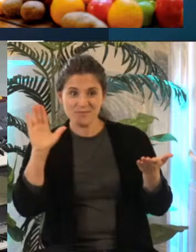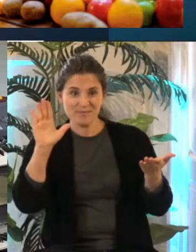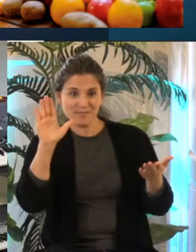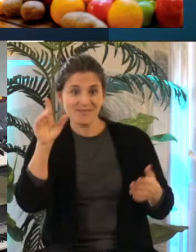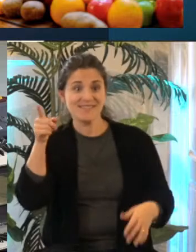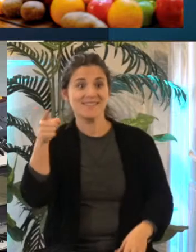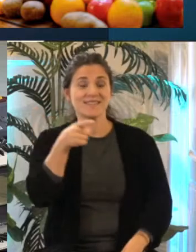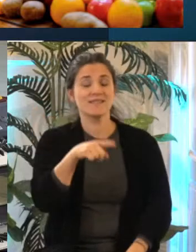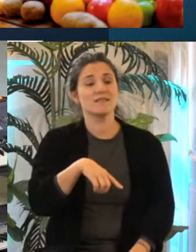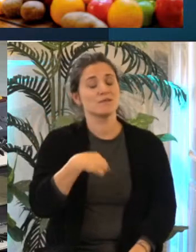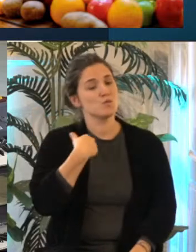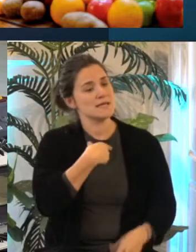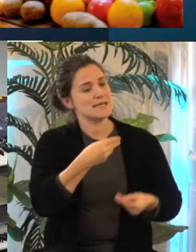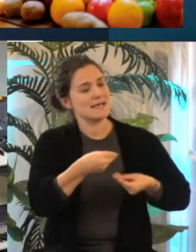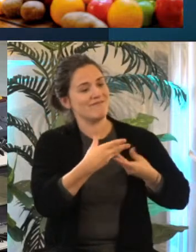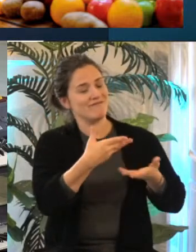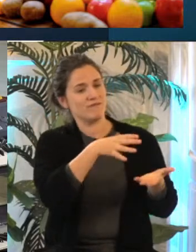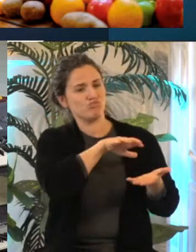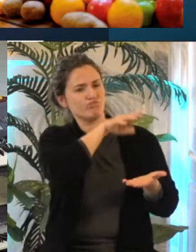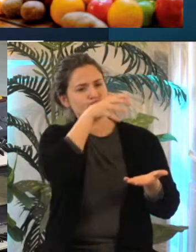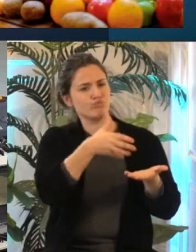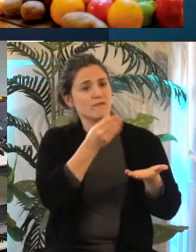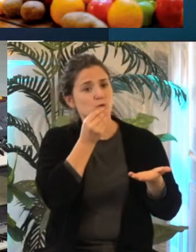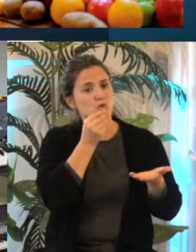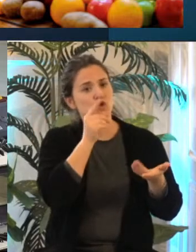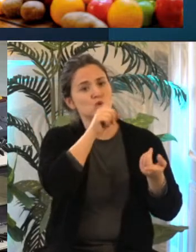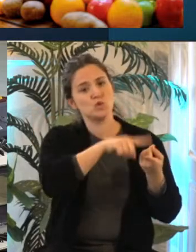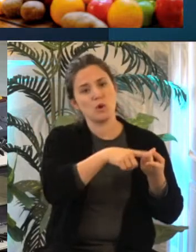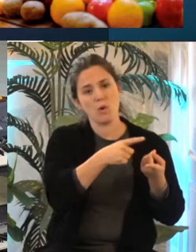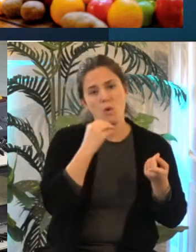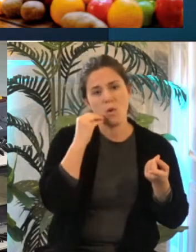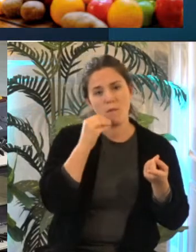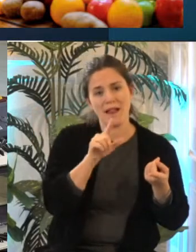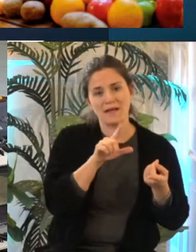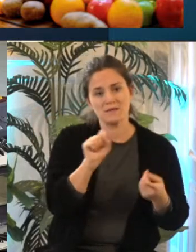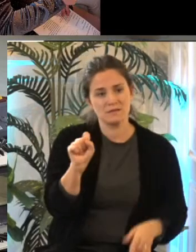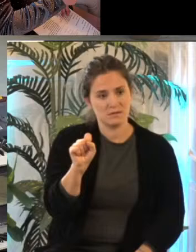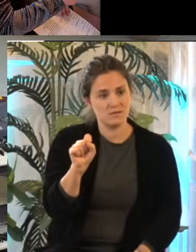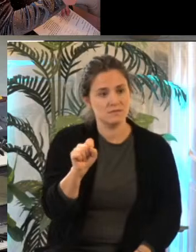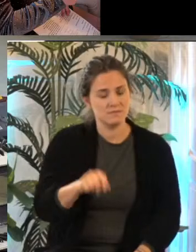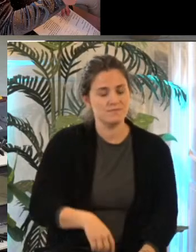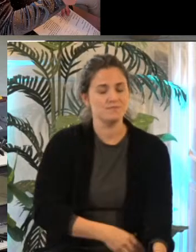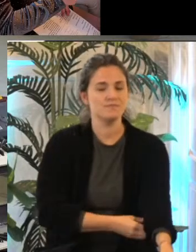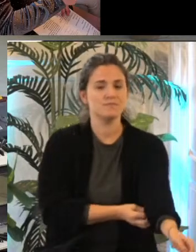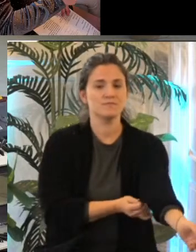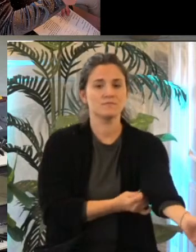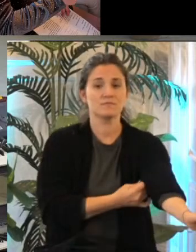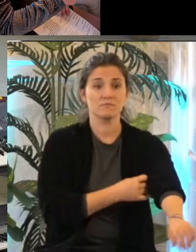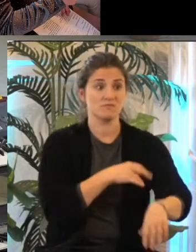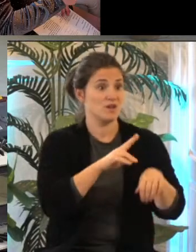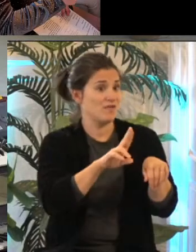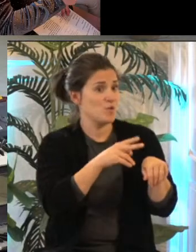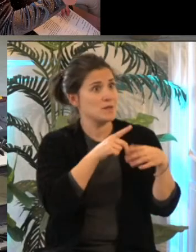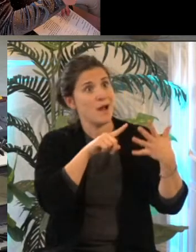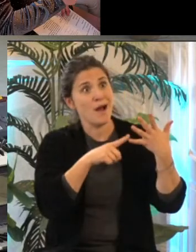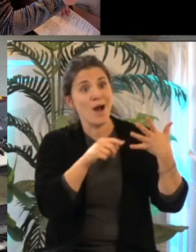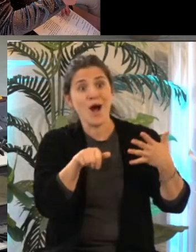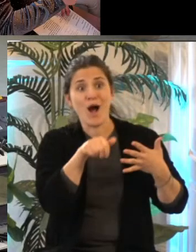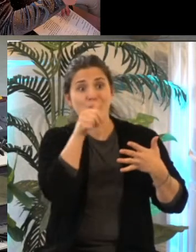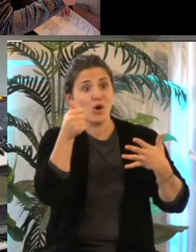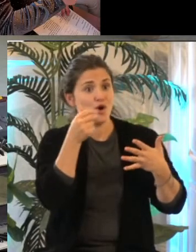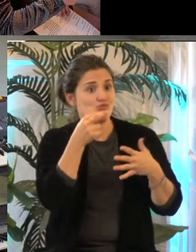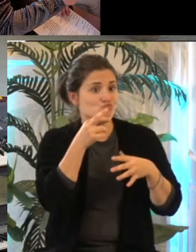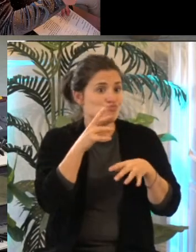So, and then we give that to the homeless as part of our bounty and our sharing. And then, of course, Christmas Eve candlelight service is